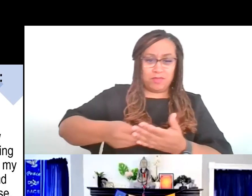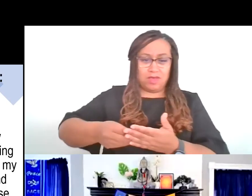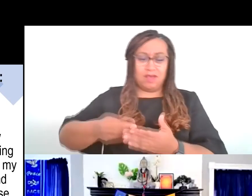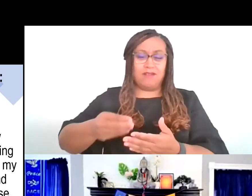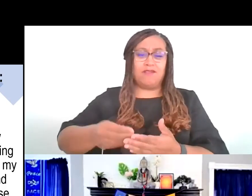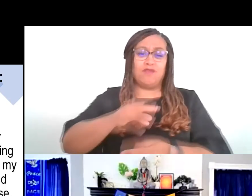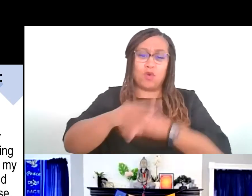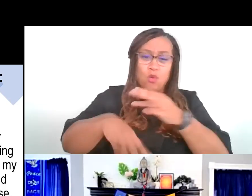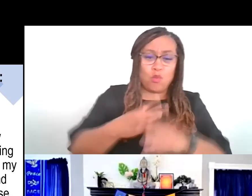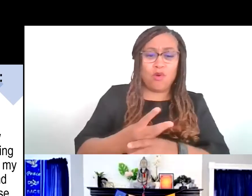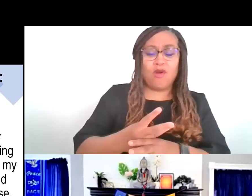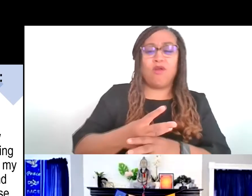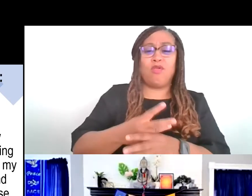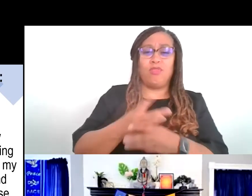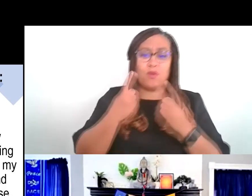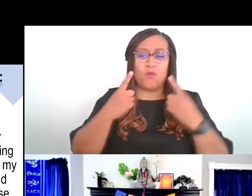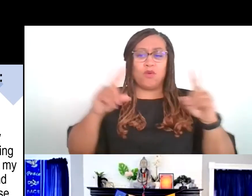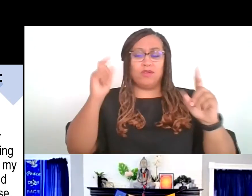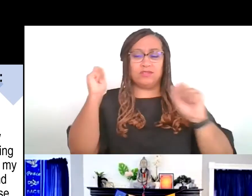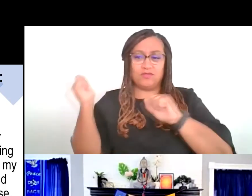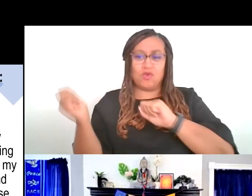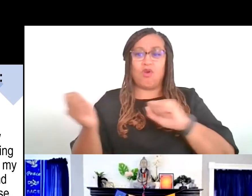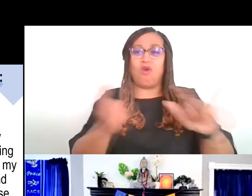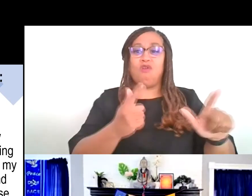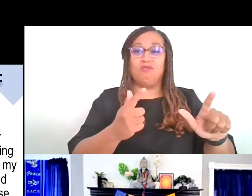works for all.